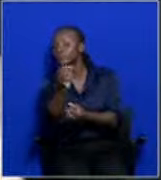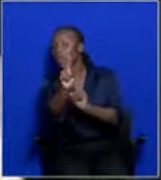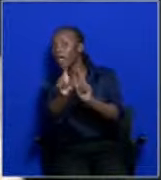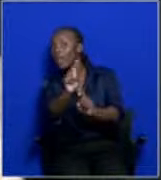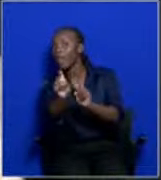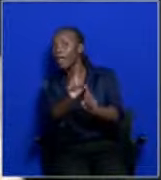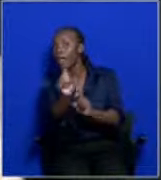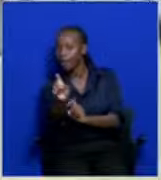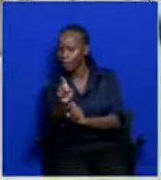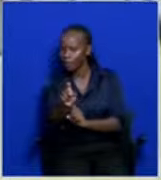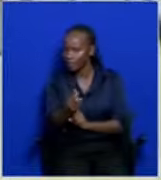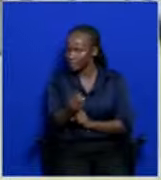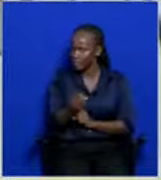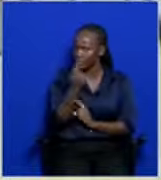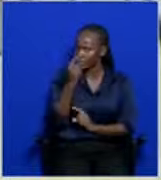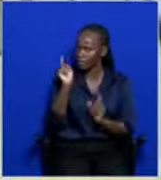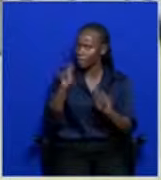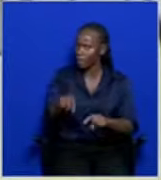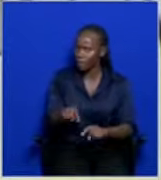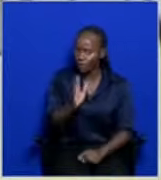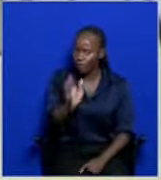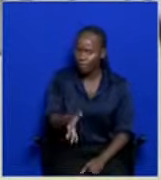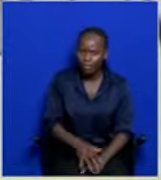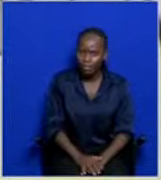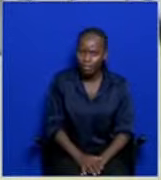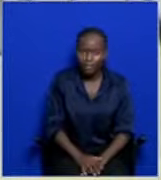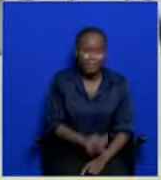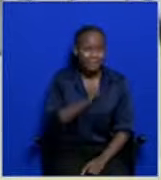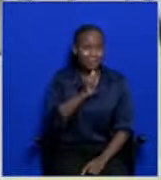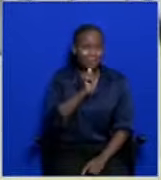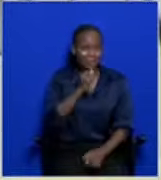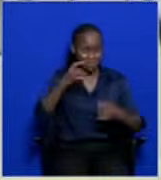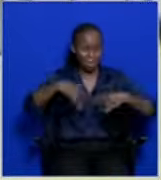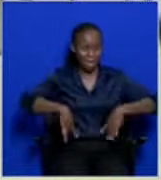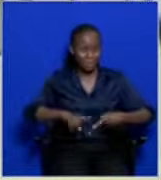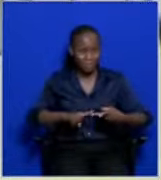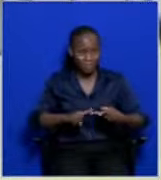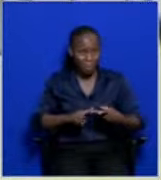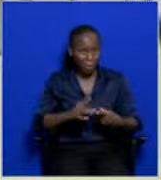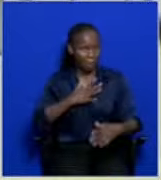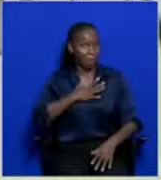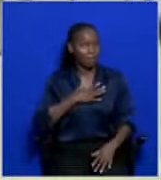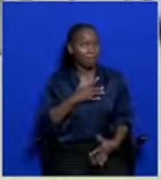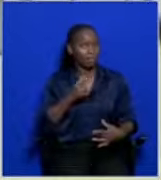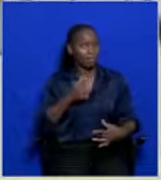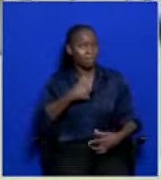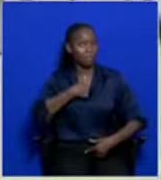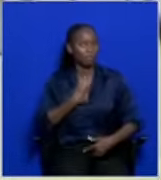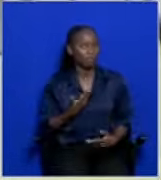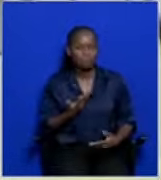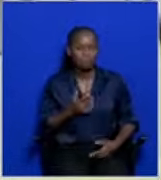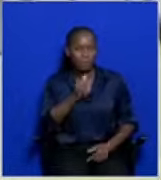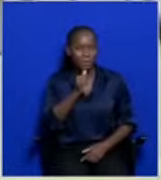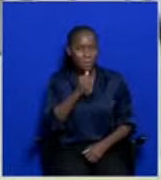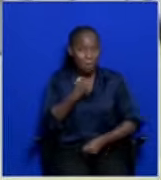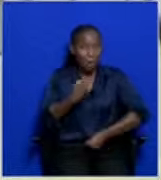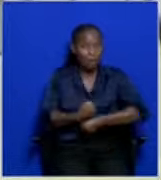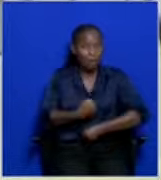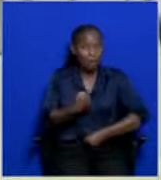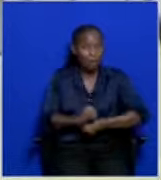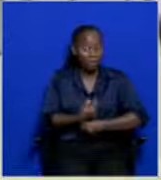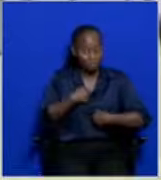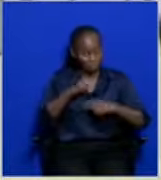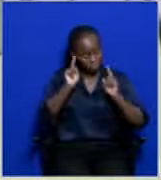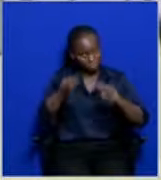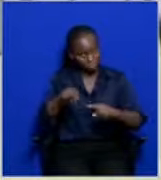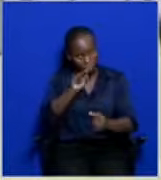regardless that you hate me or what. If it is work, I will still come to you to say